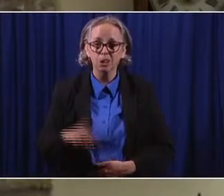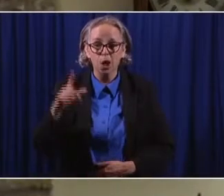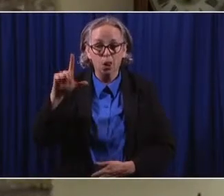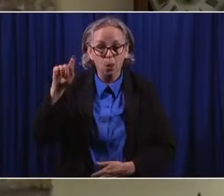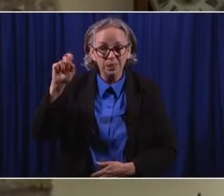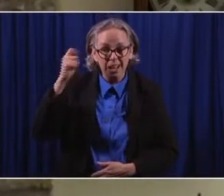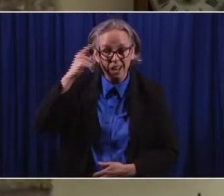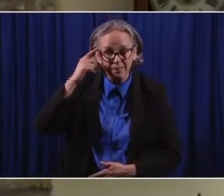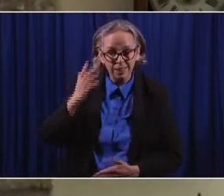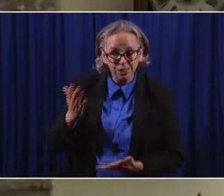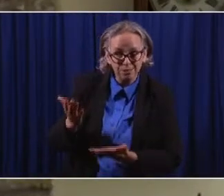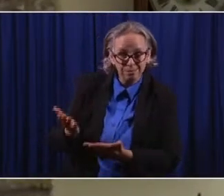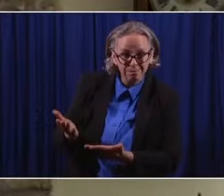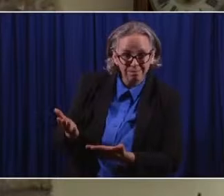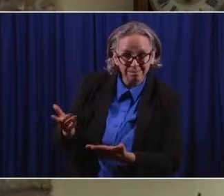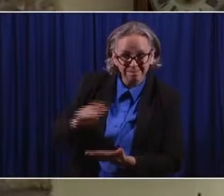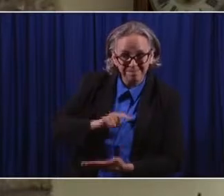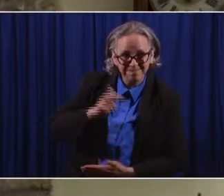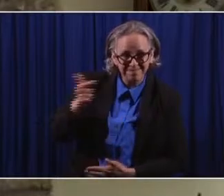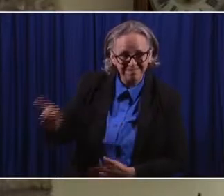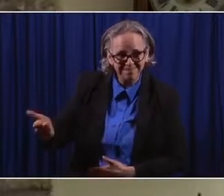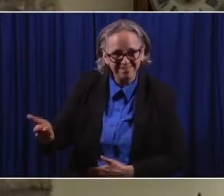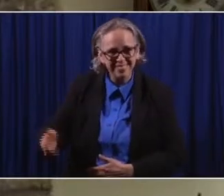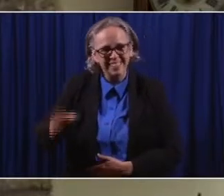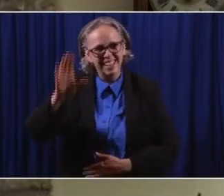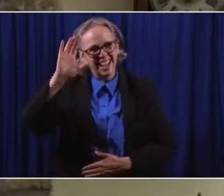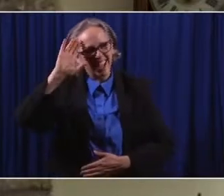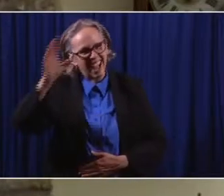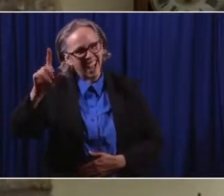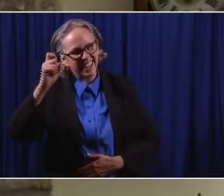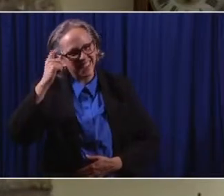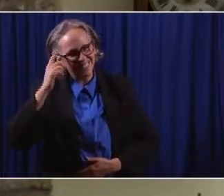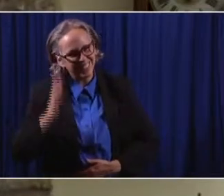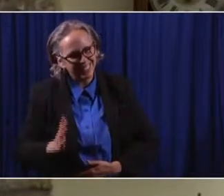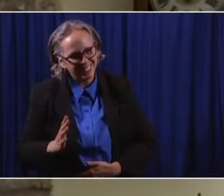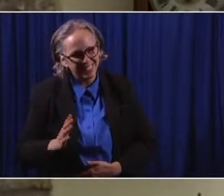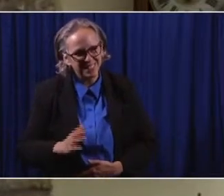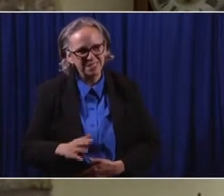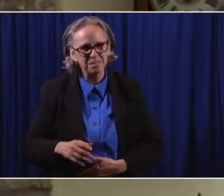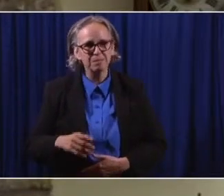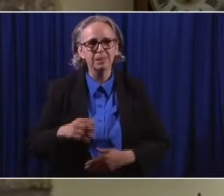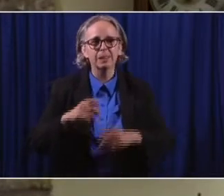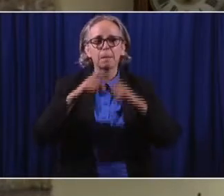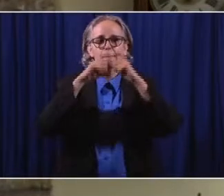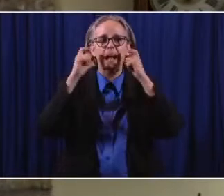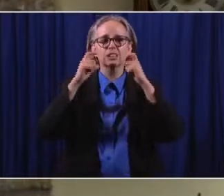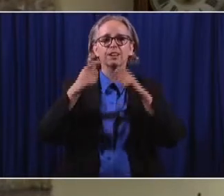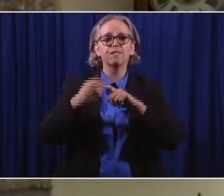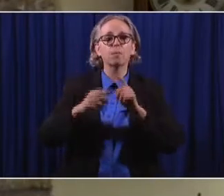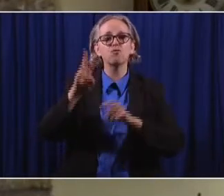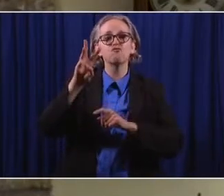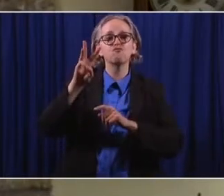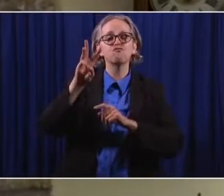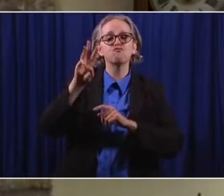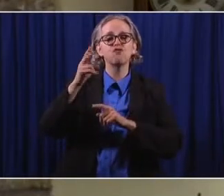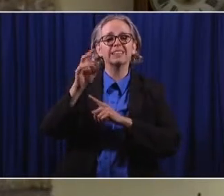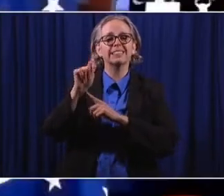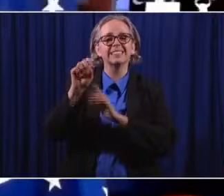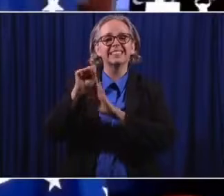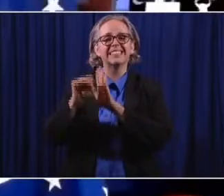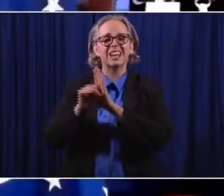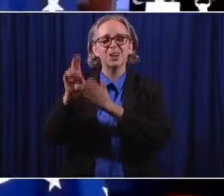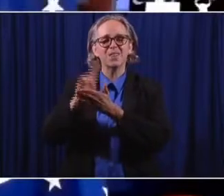Lieutenant Governor's on. I am, Governor. I got a mask today from Wright State University. They sent some along. We